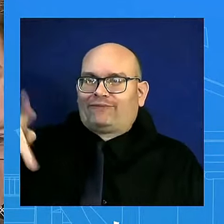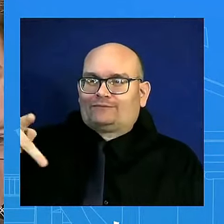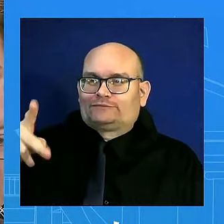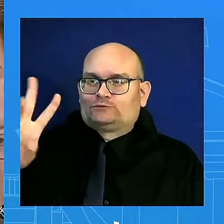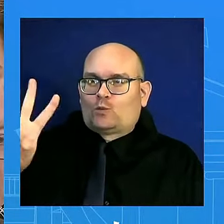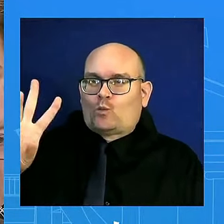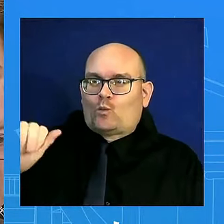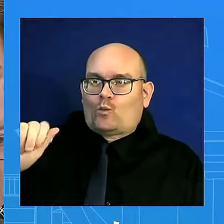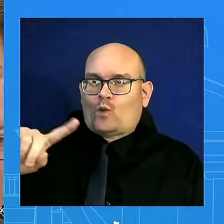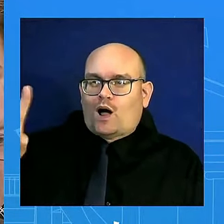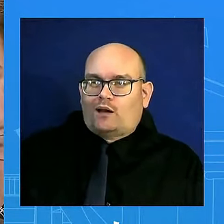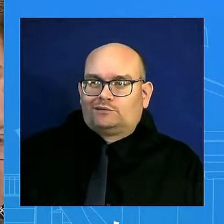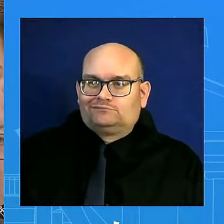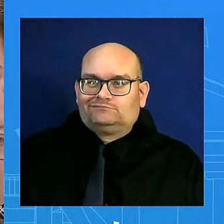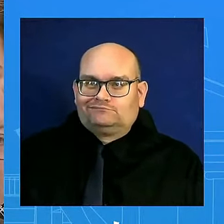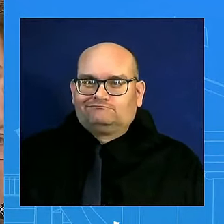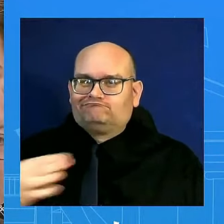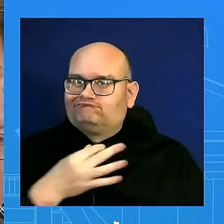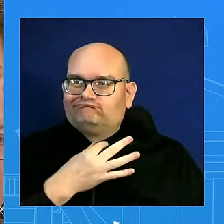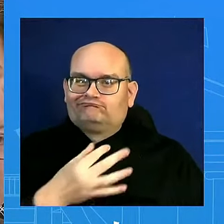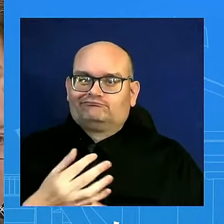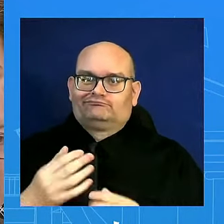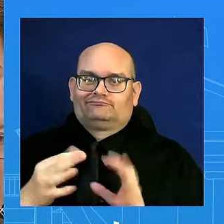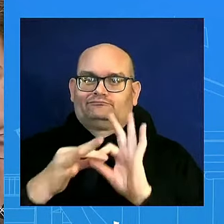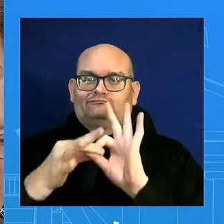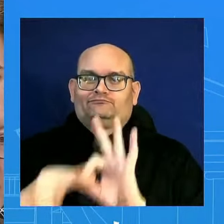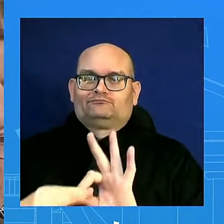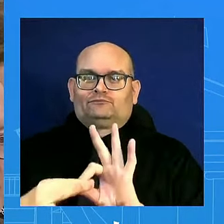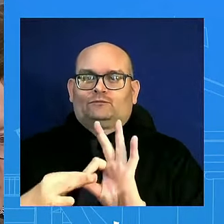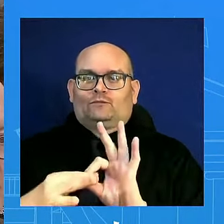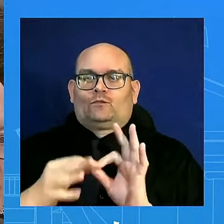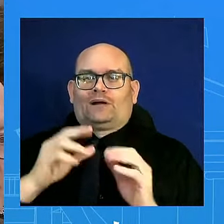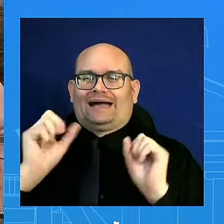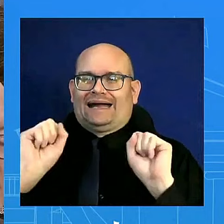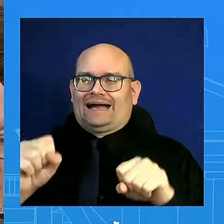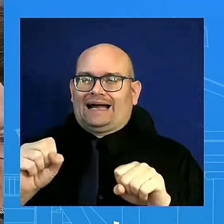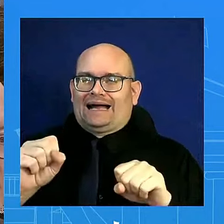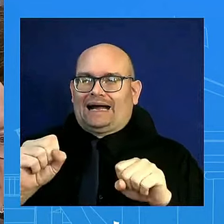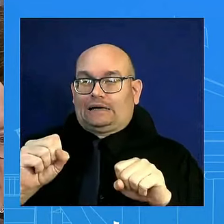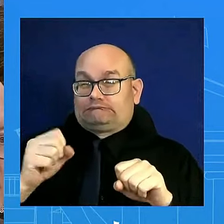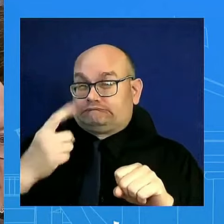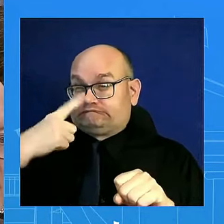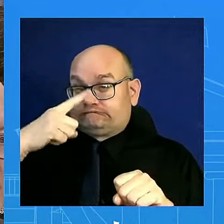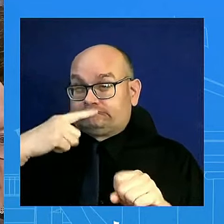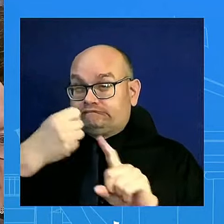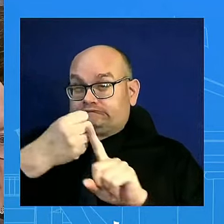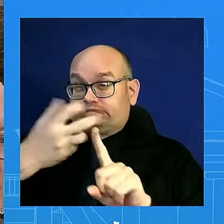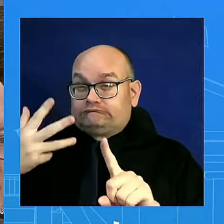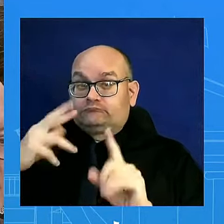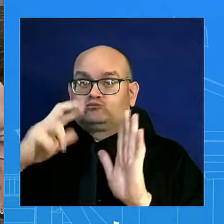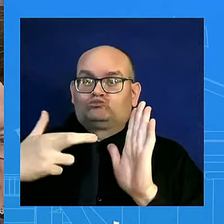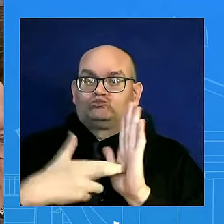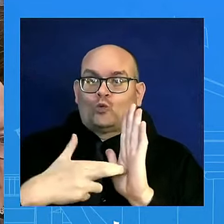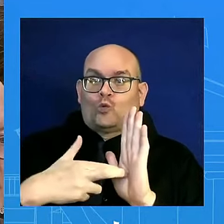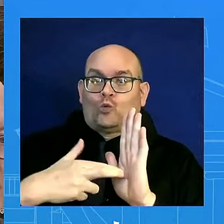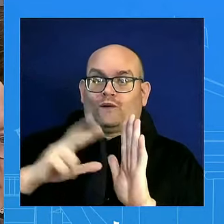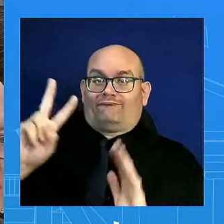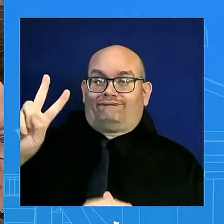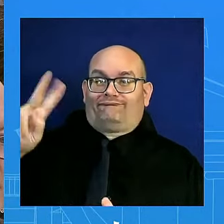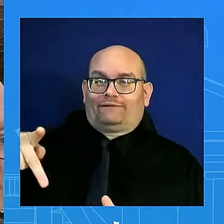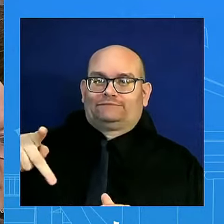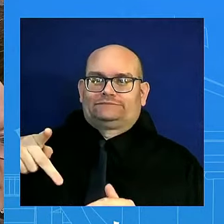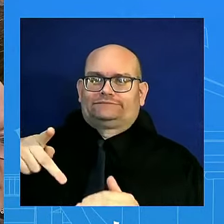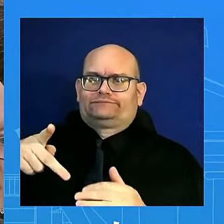And given that, can you speak to the role the vice president has played in advising or crafting some of this